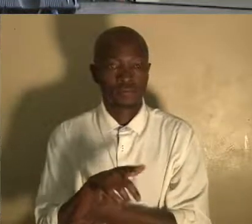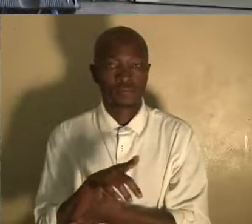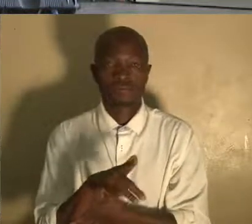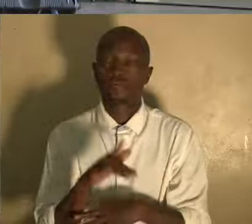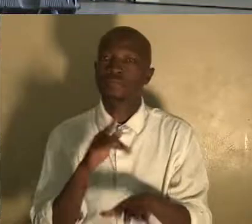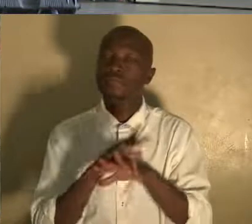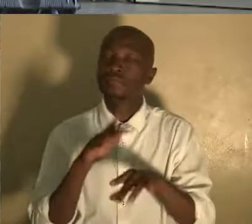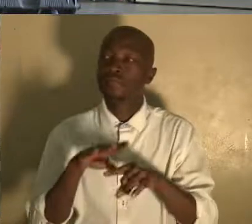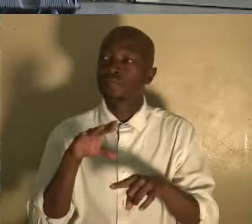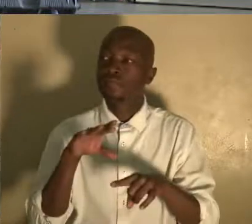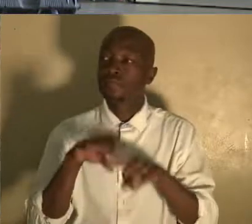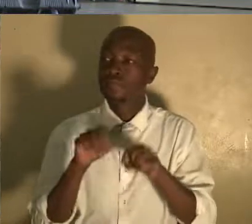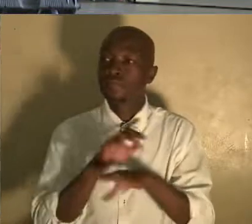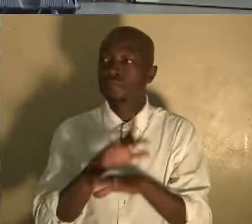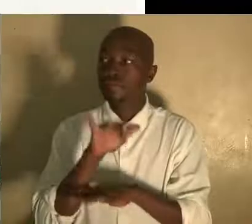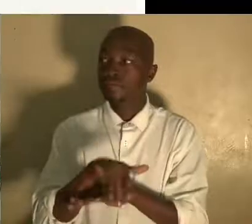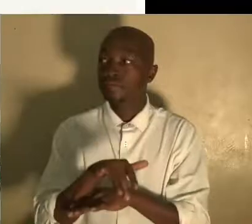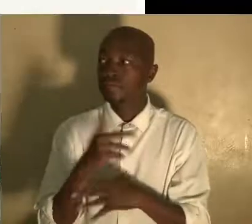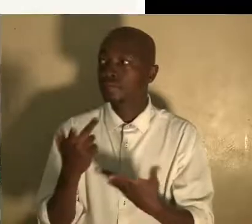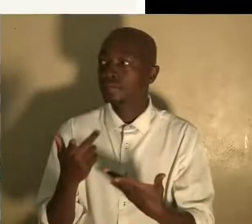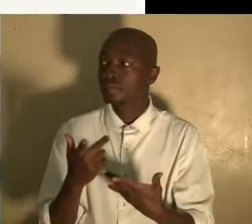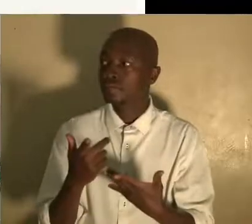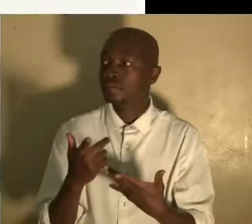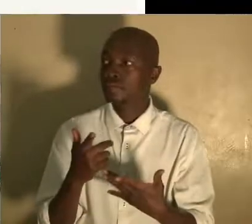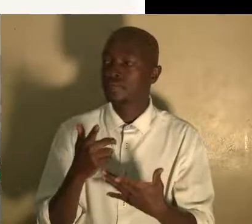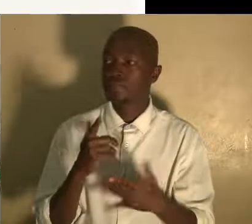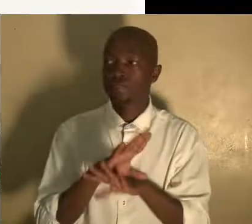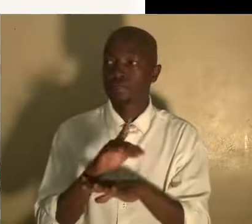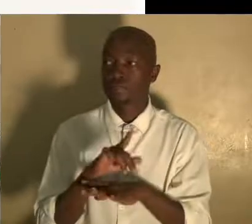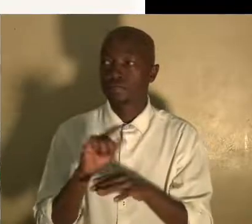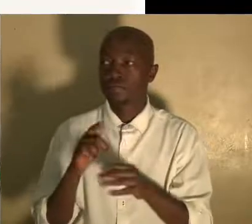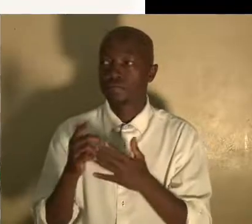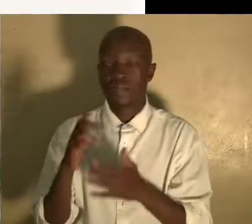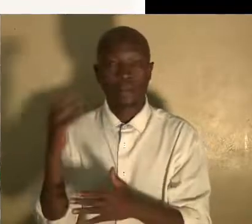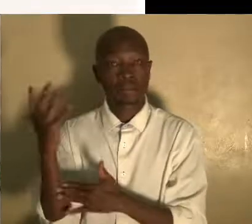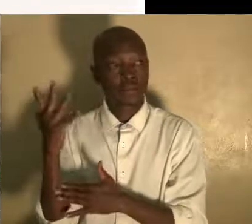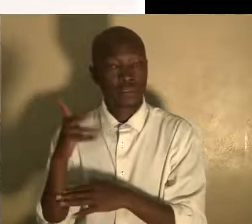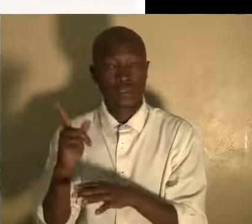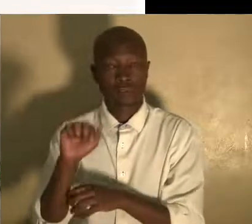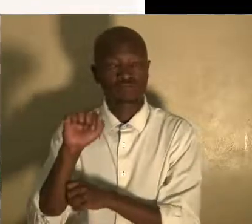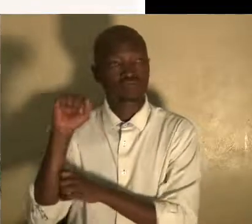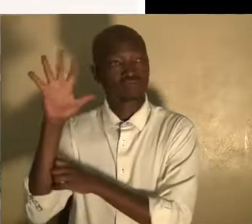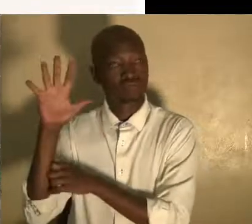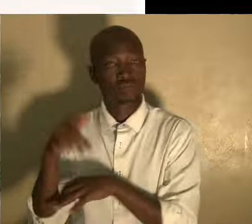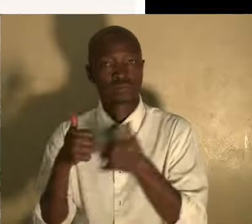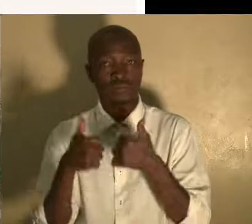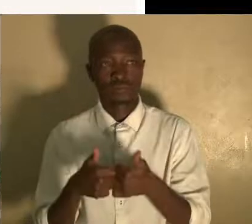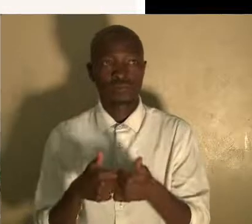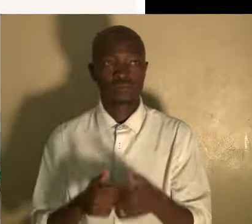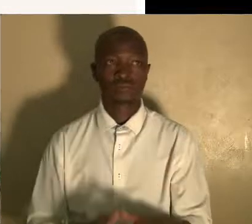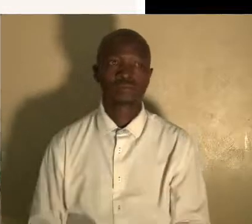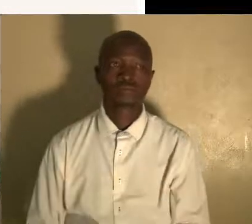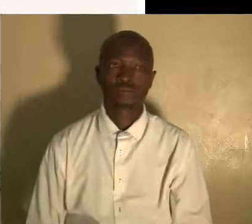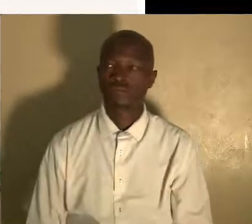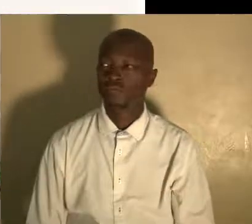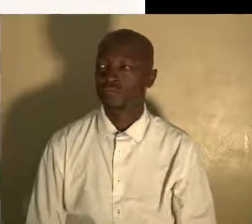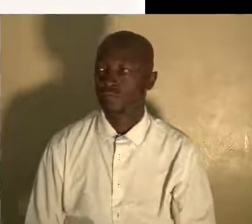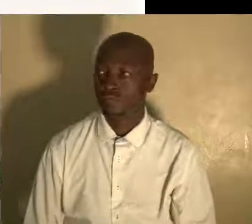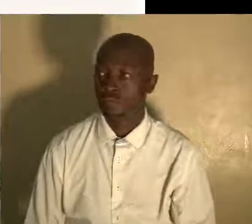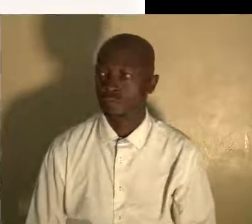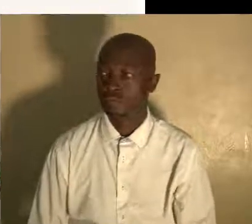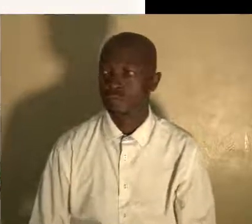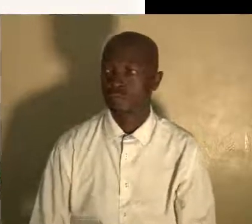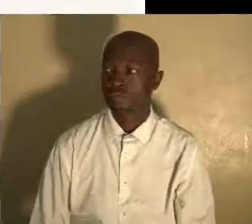I would take it that, Mr. Ngomane, you've already projected the presentation? Thank you. All